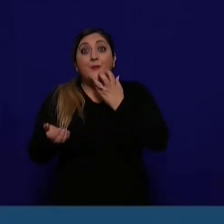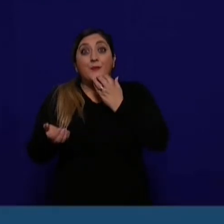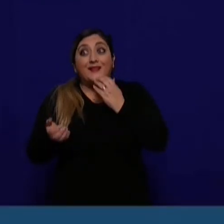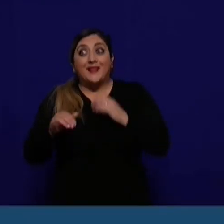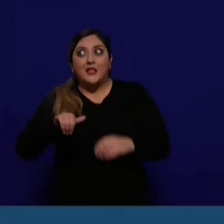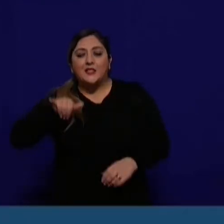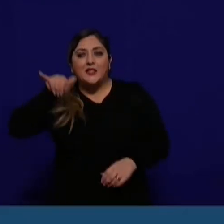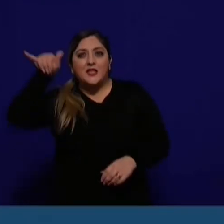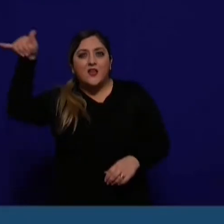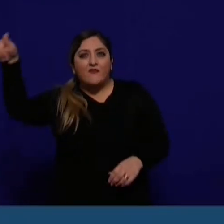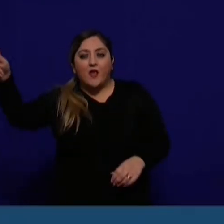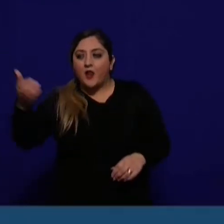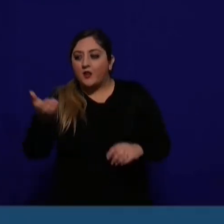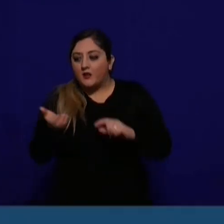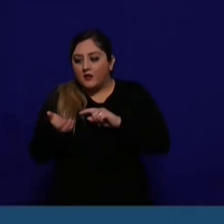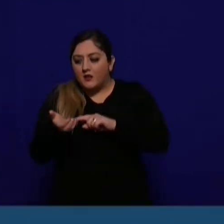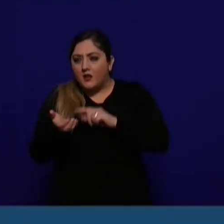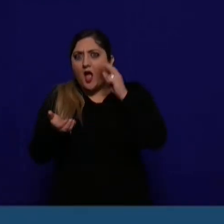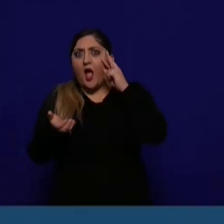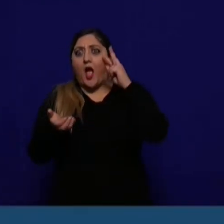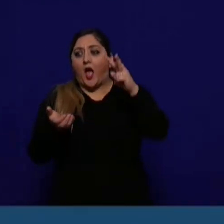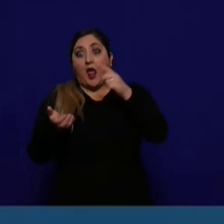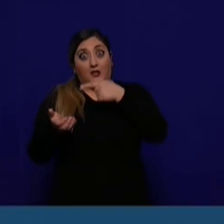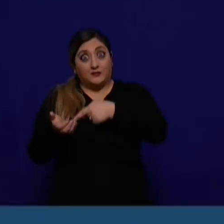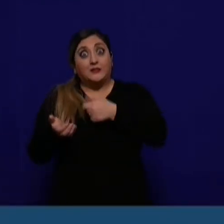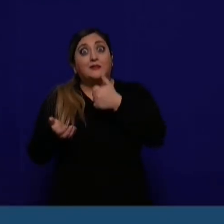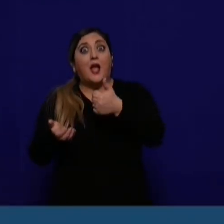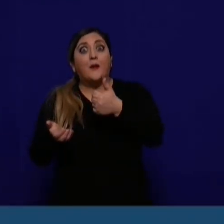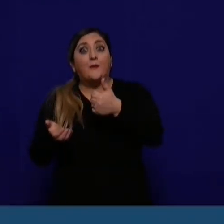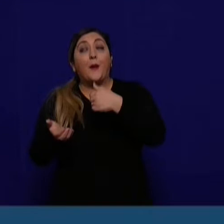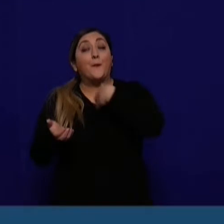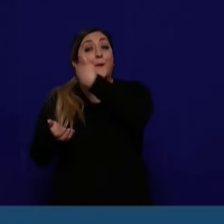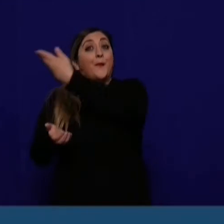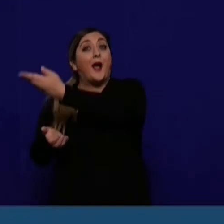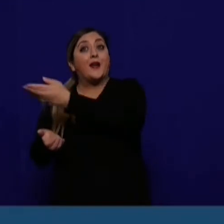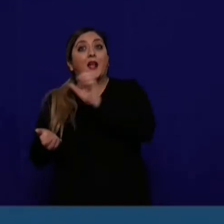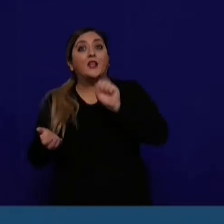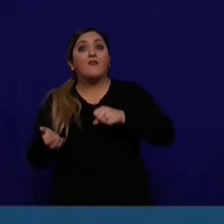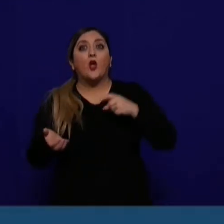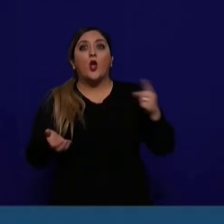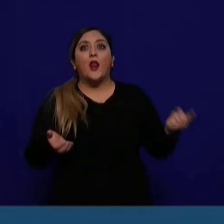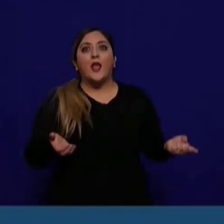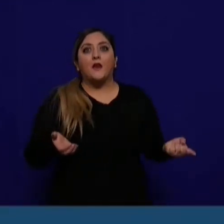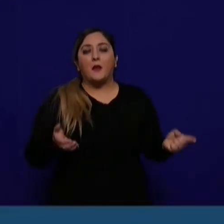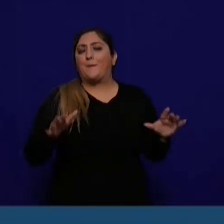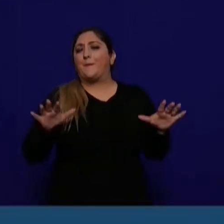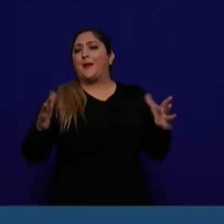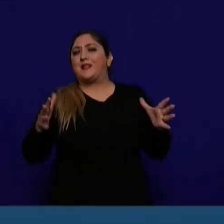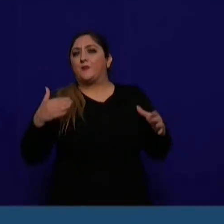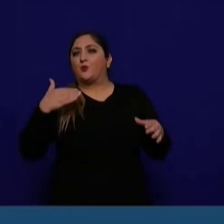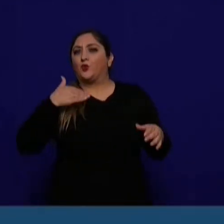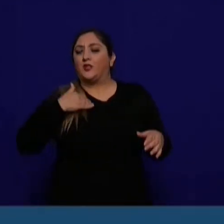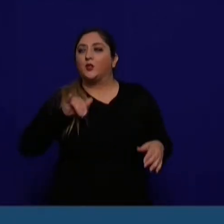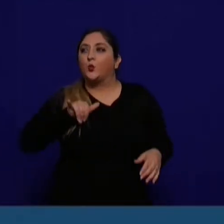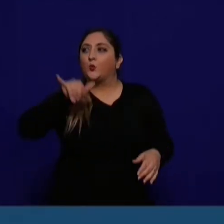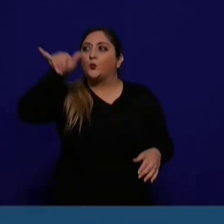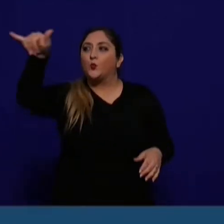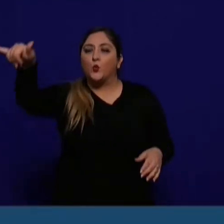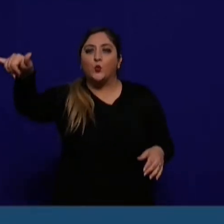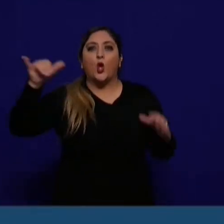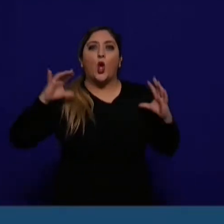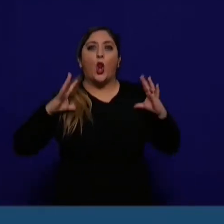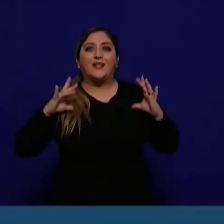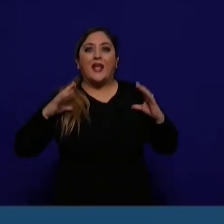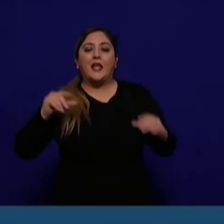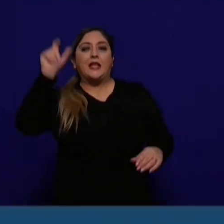tkun taħdem ukoll. Allura jekk inti ħadd kollok l-app aw Malta u x'in sifirt mort l-Italja, mort postijiet oħra, jekk